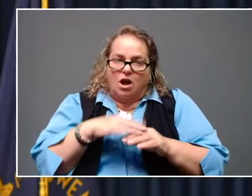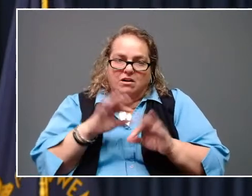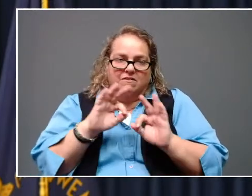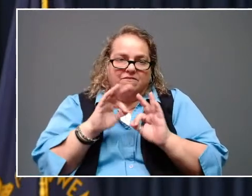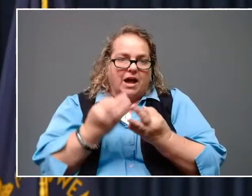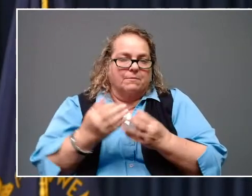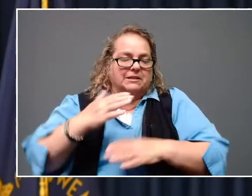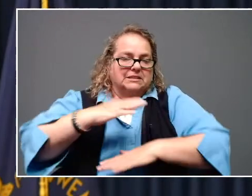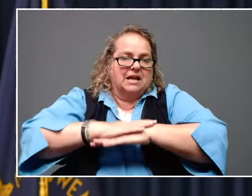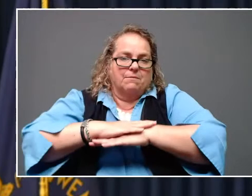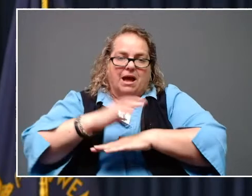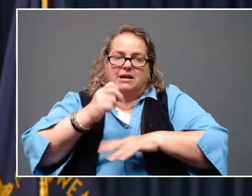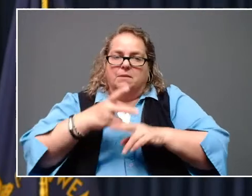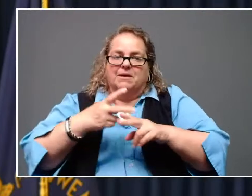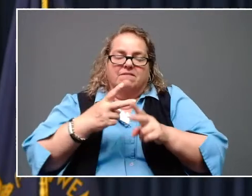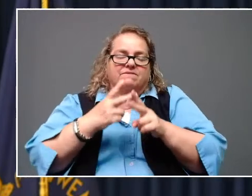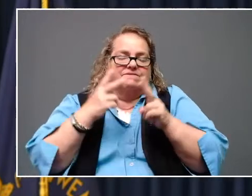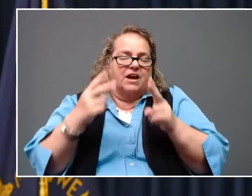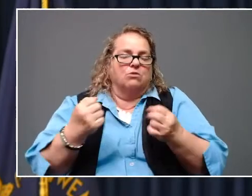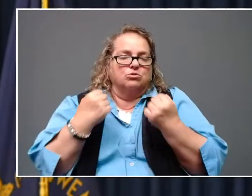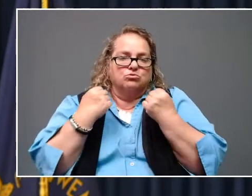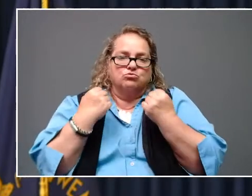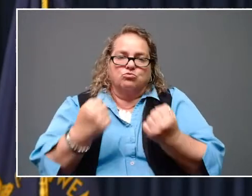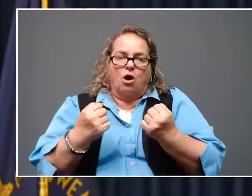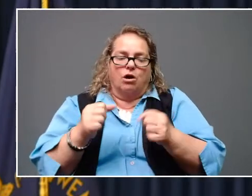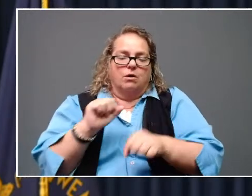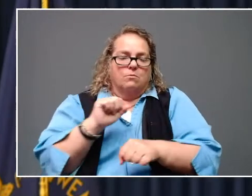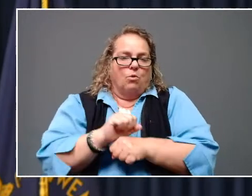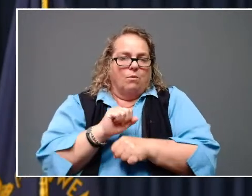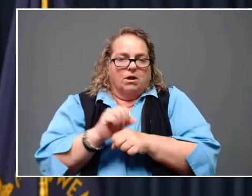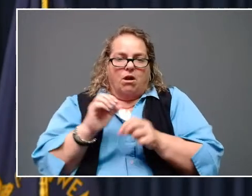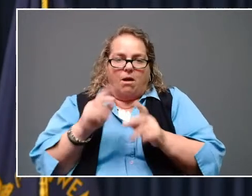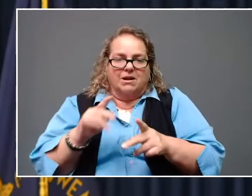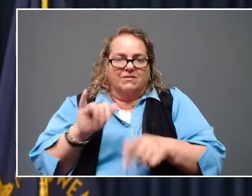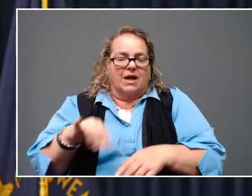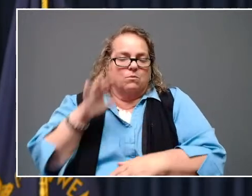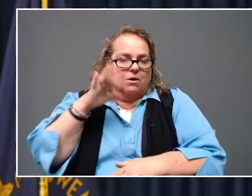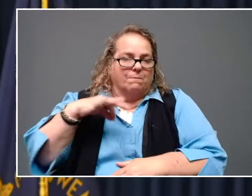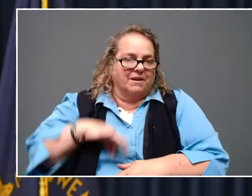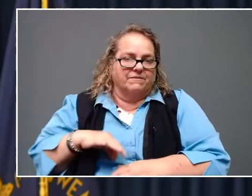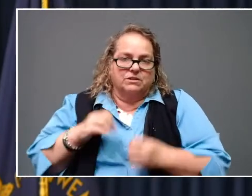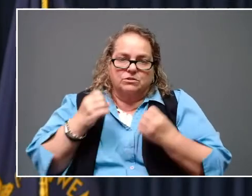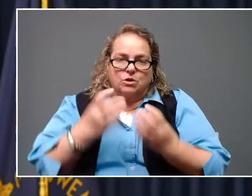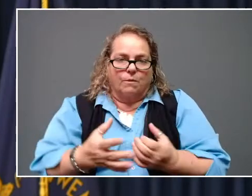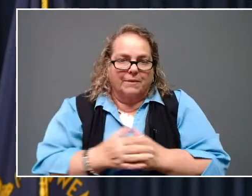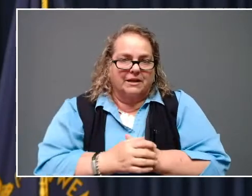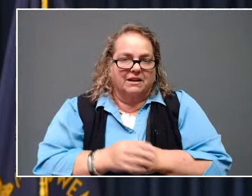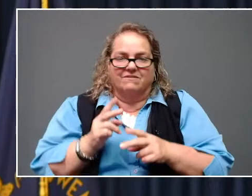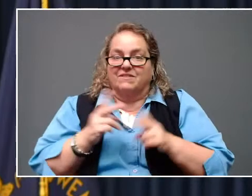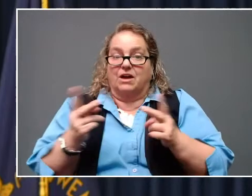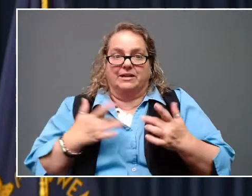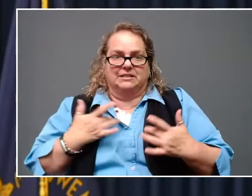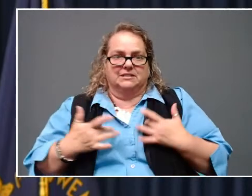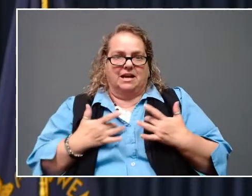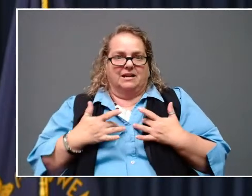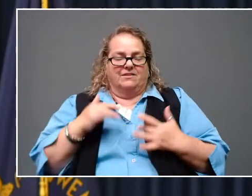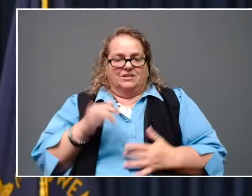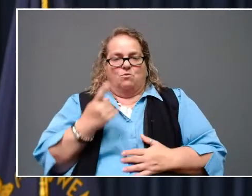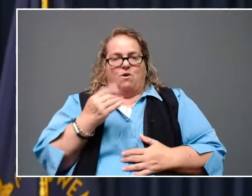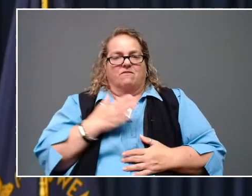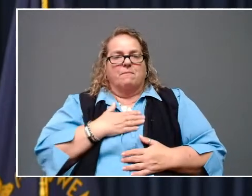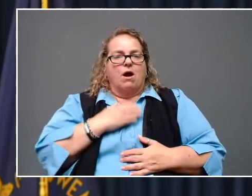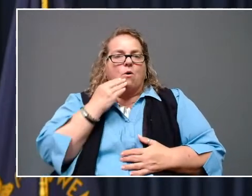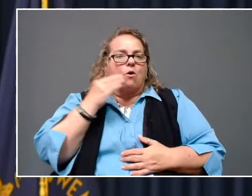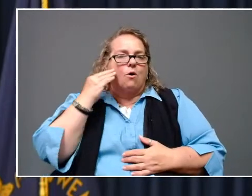stable employment opportunity that benefits so many. Very excited that this is in one of my home counties, Clark